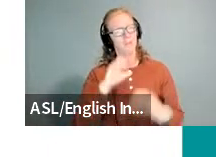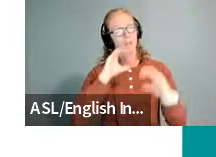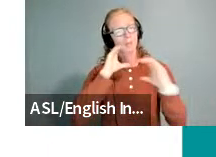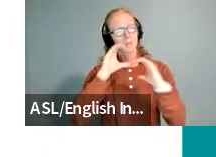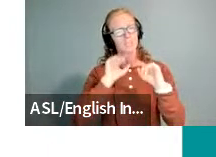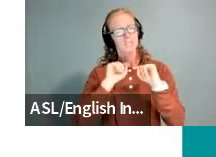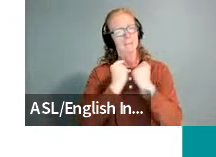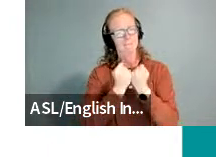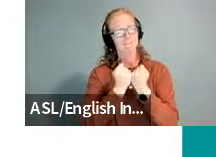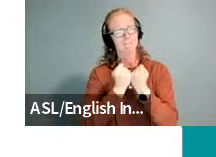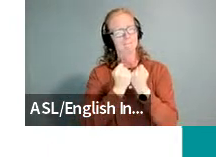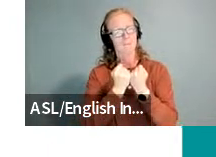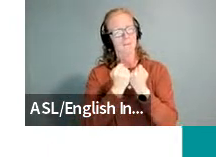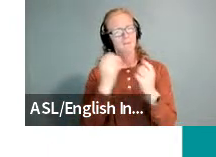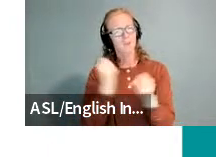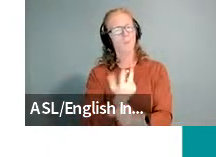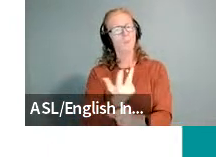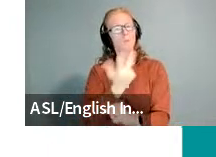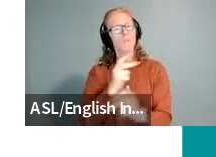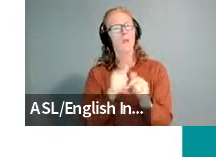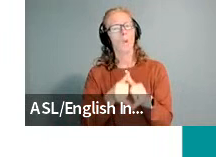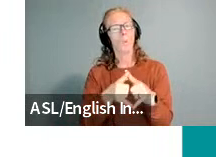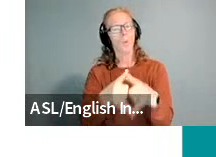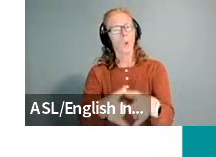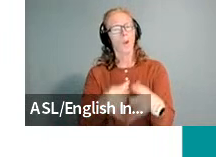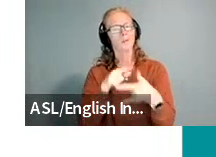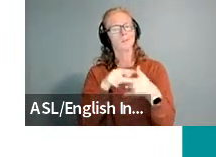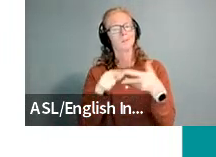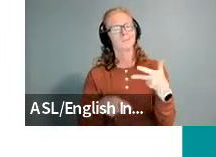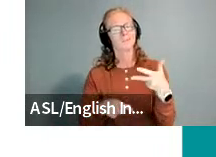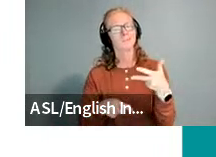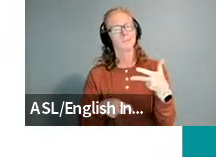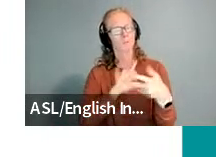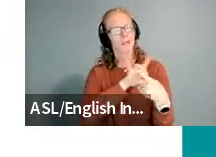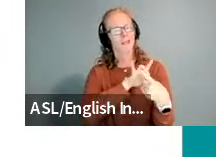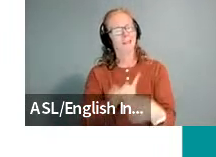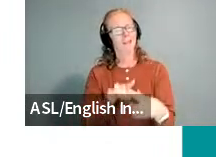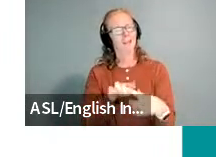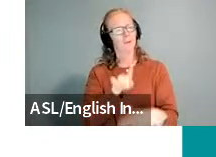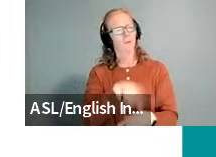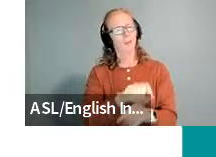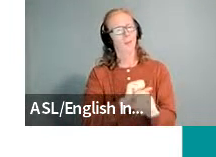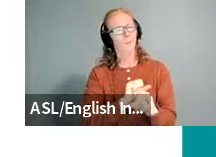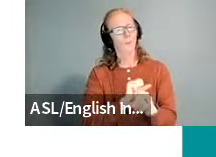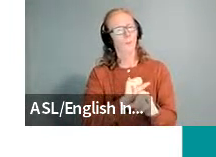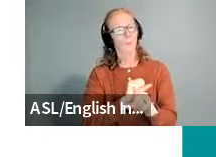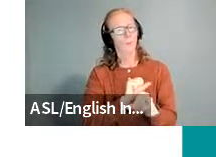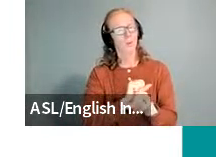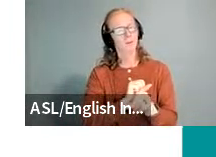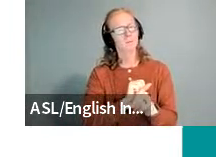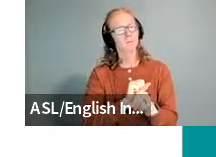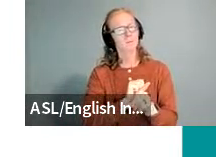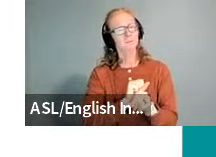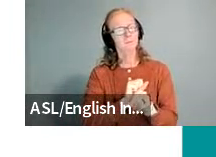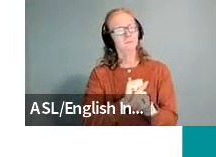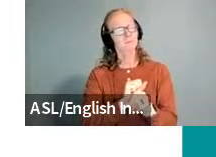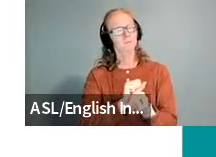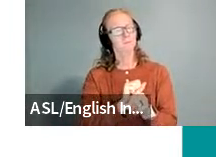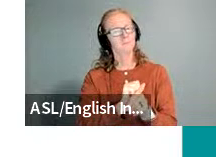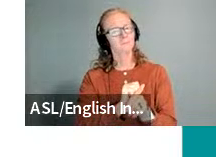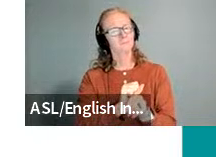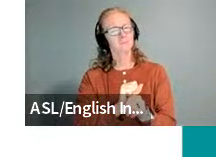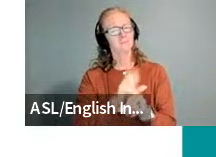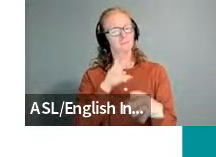team has won 3 different awards related to the work that they are doing for